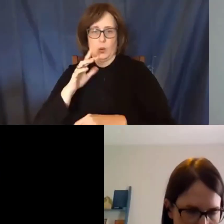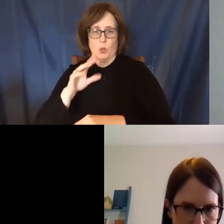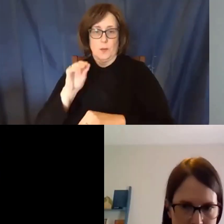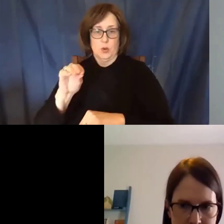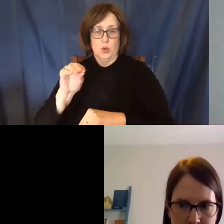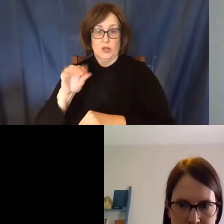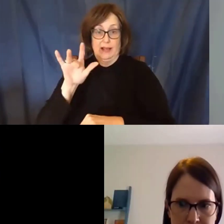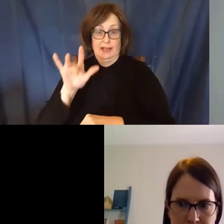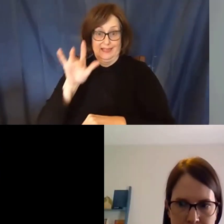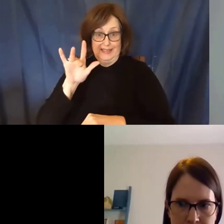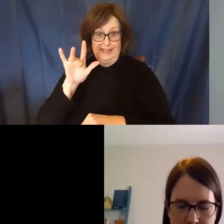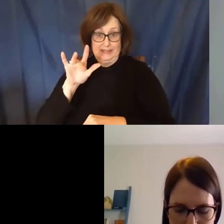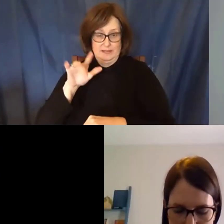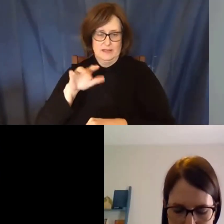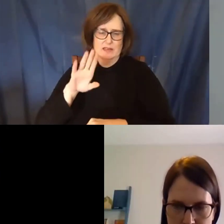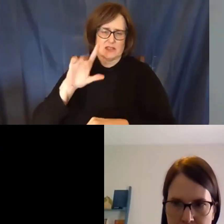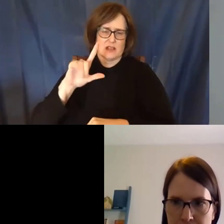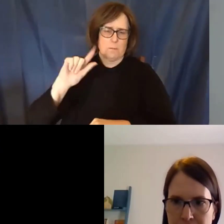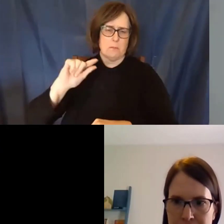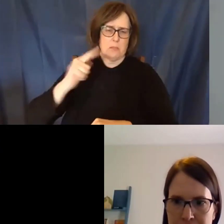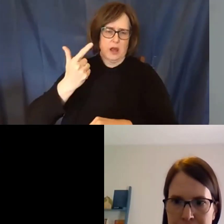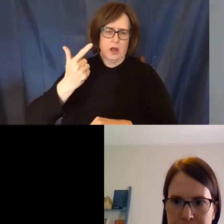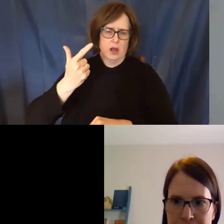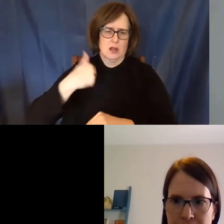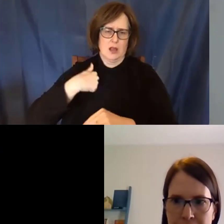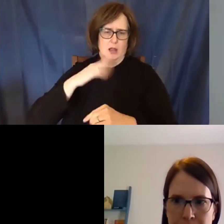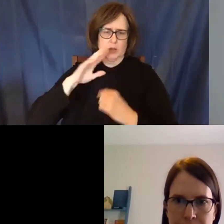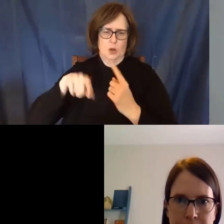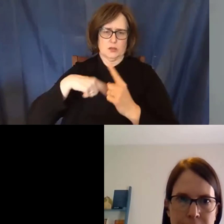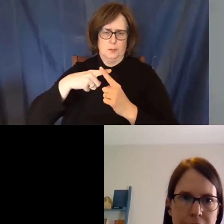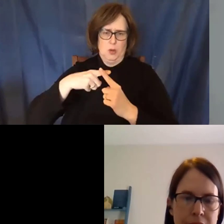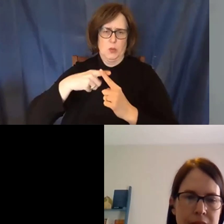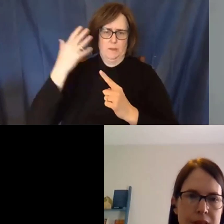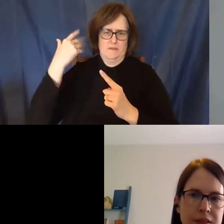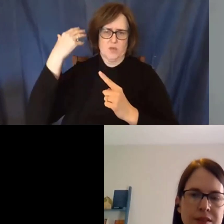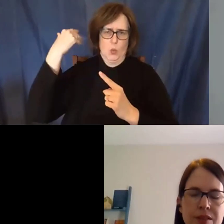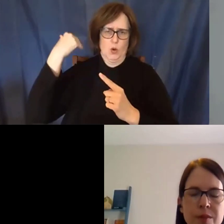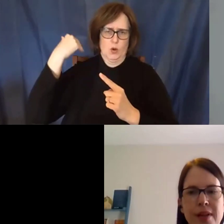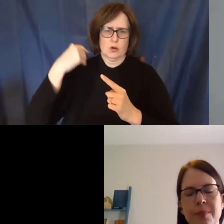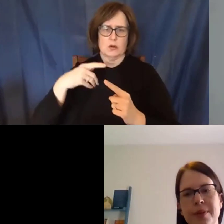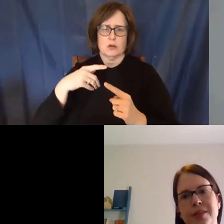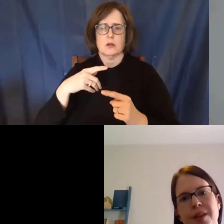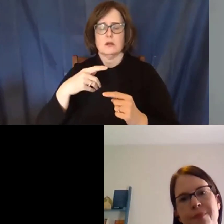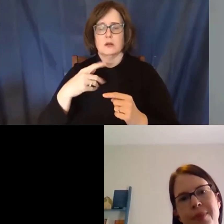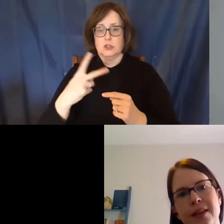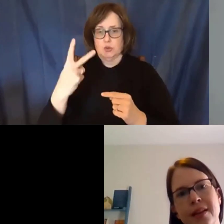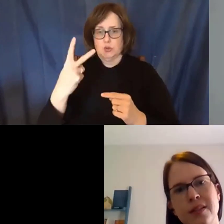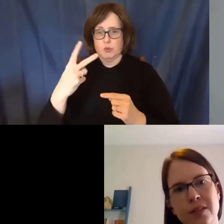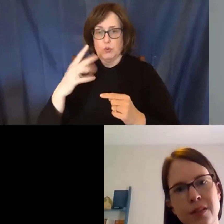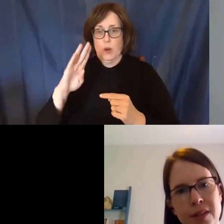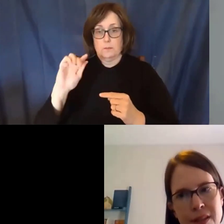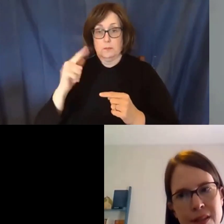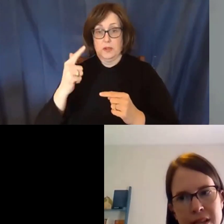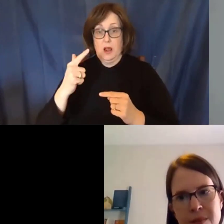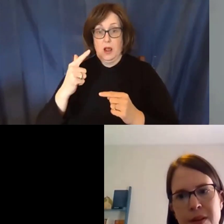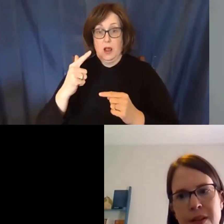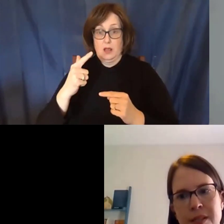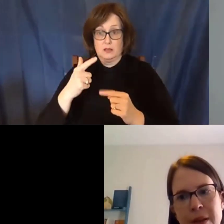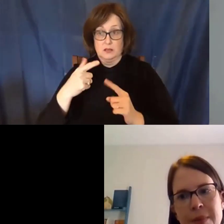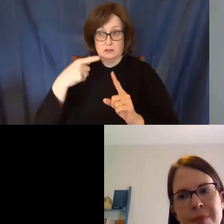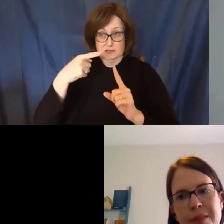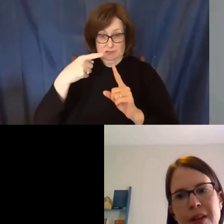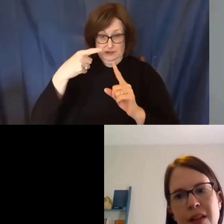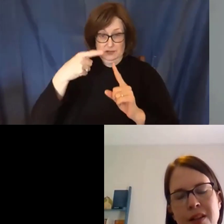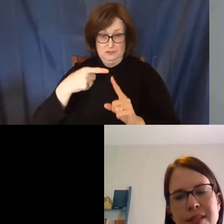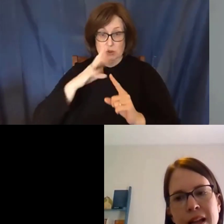that I mentioned in my talk, which is this, these two blog posts on being excluded, the testimonies by